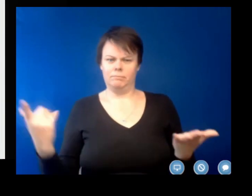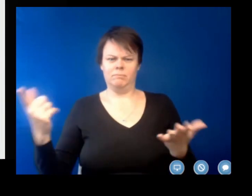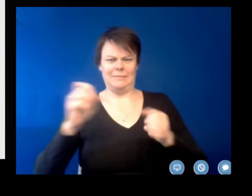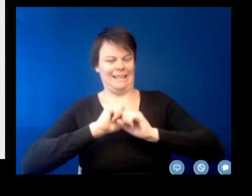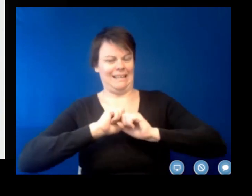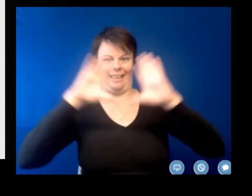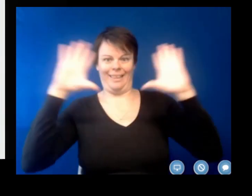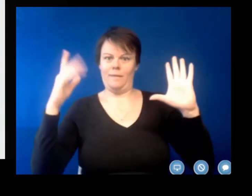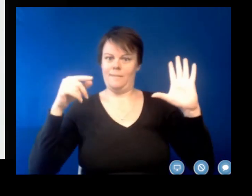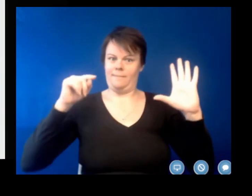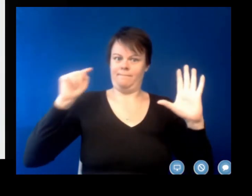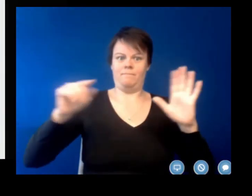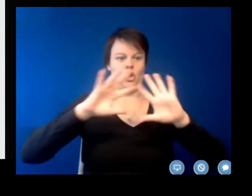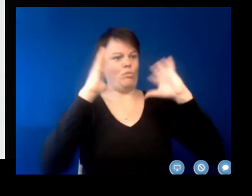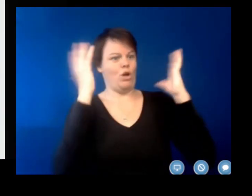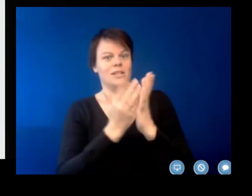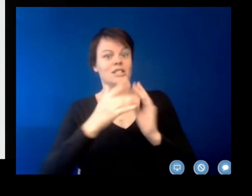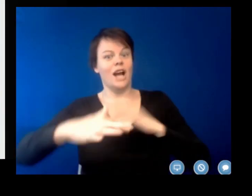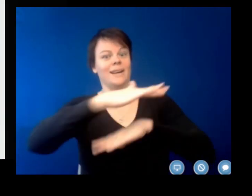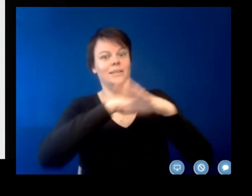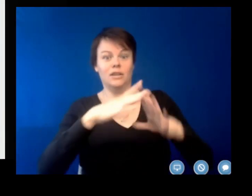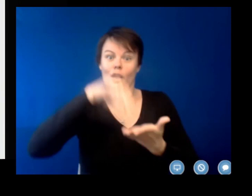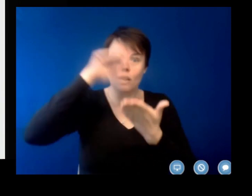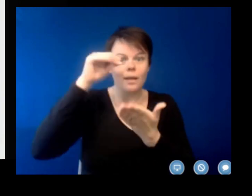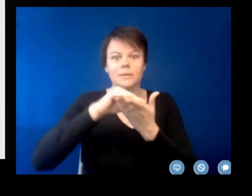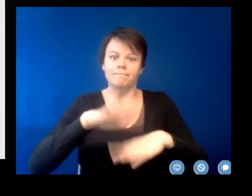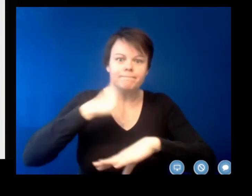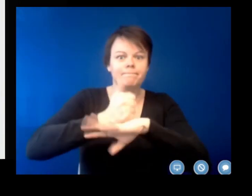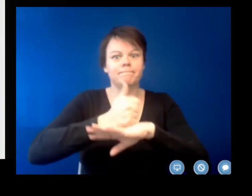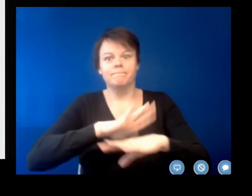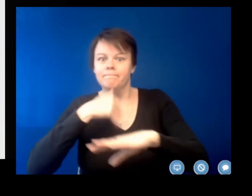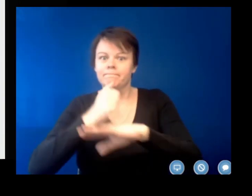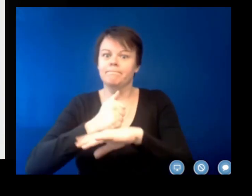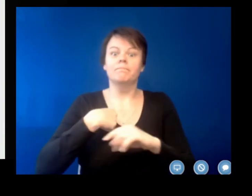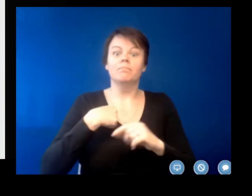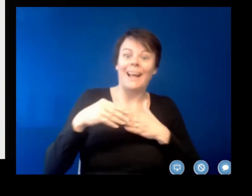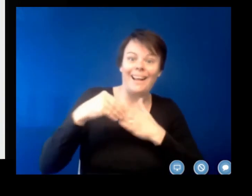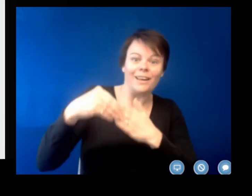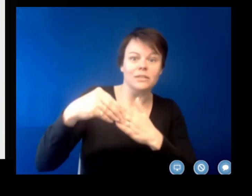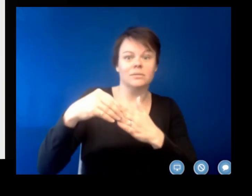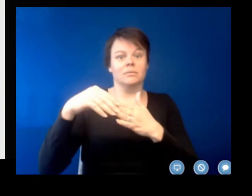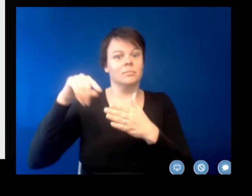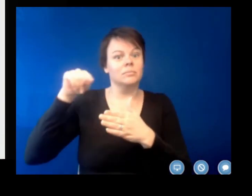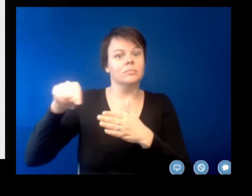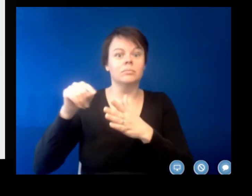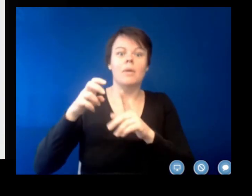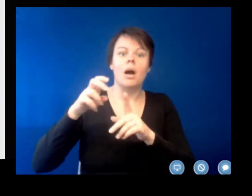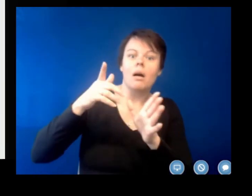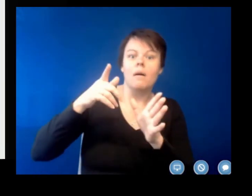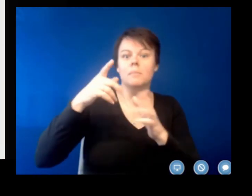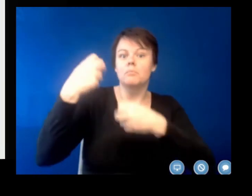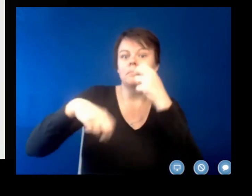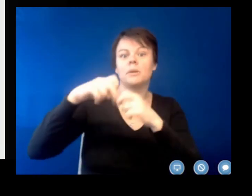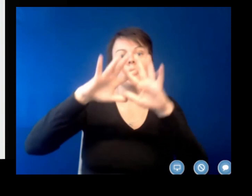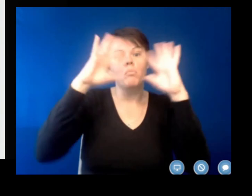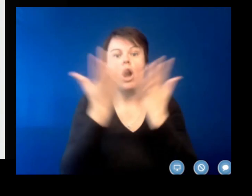white man, you are simply the person, and you are adored like such a little god. And I mean, in the